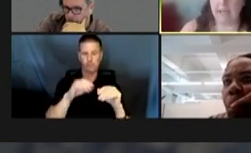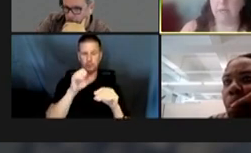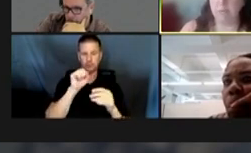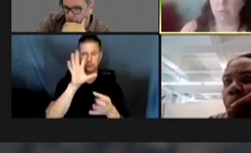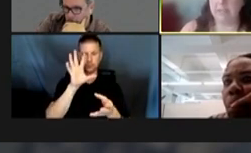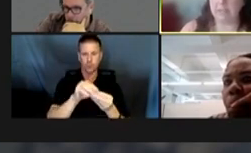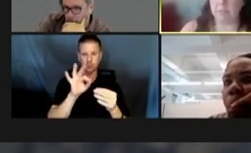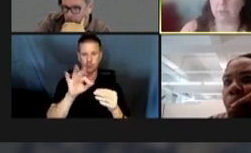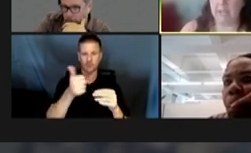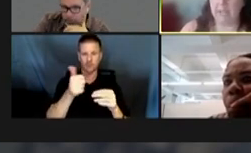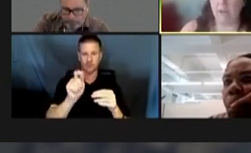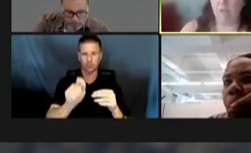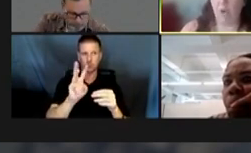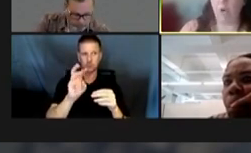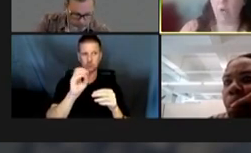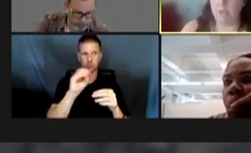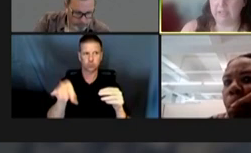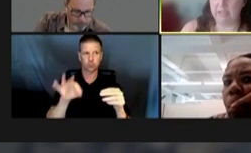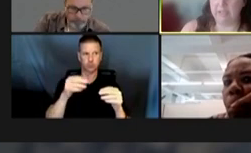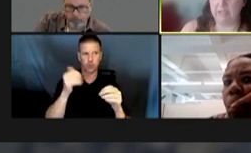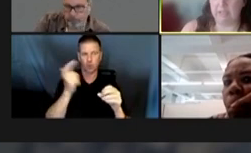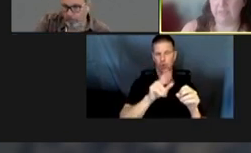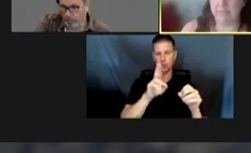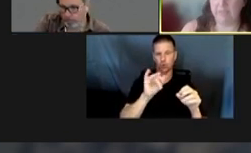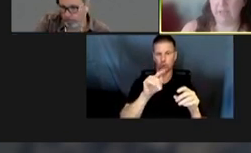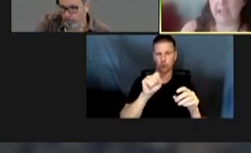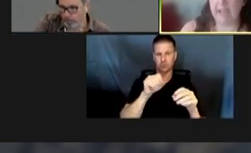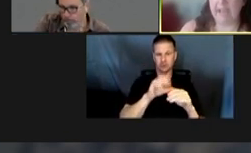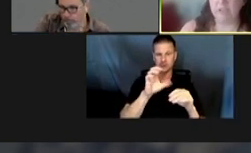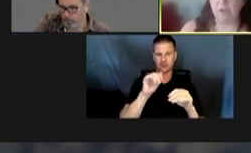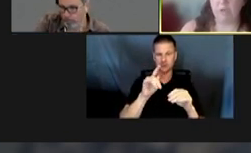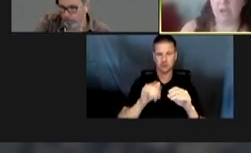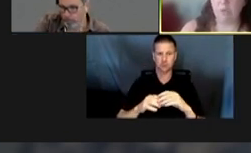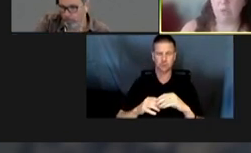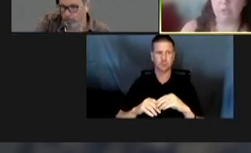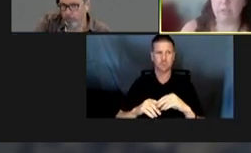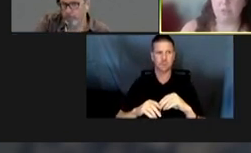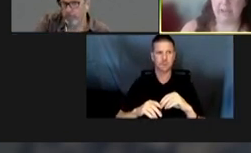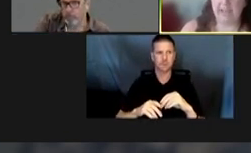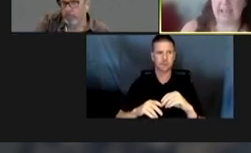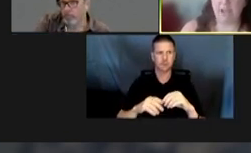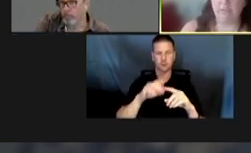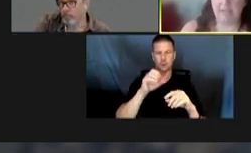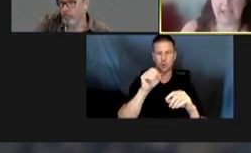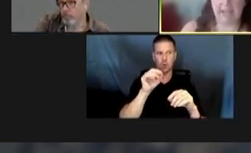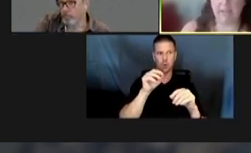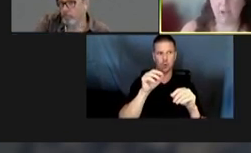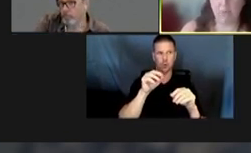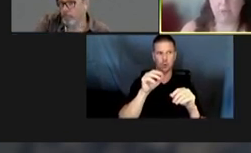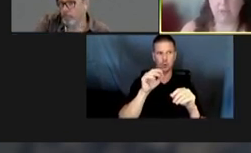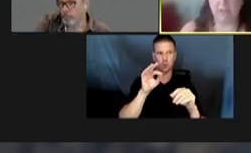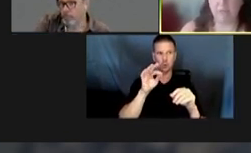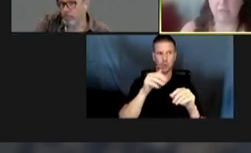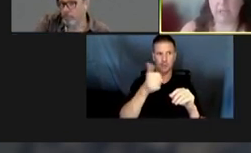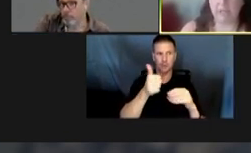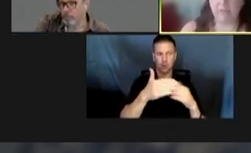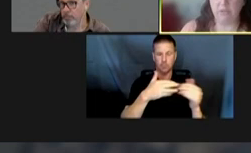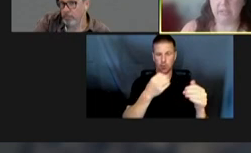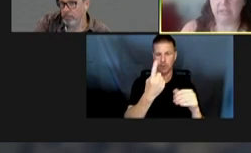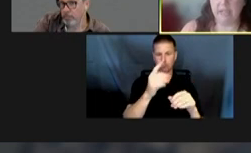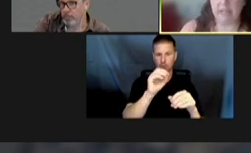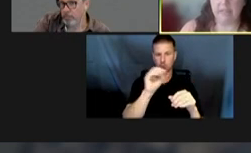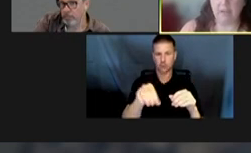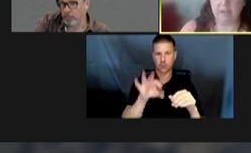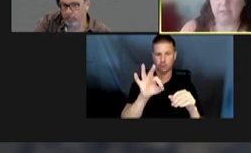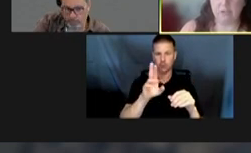of 10.6% of all the units in the city. And so not only do we have 10, almost 11% of